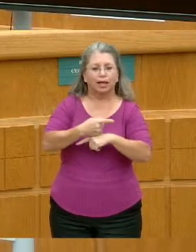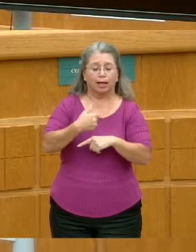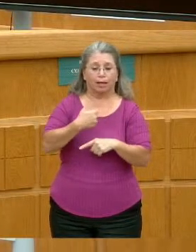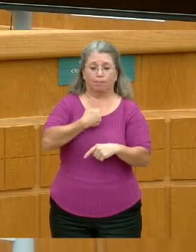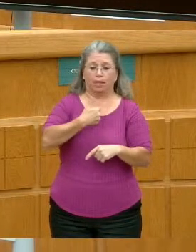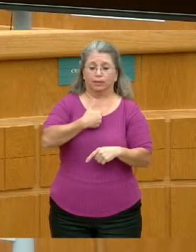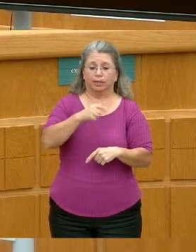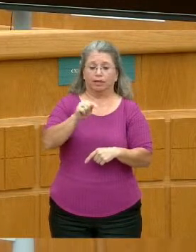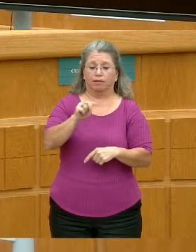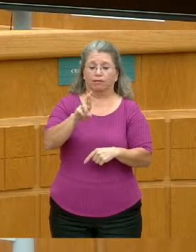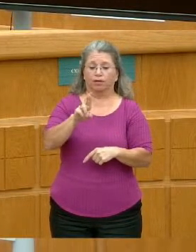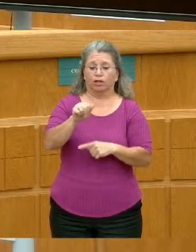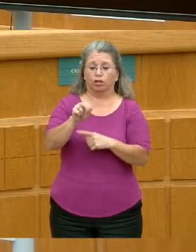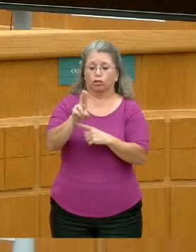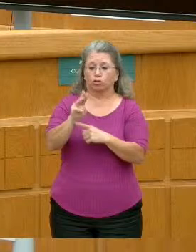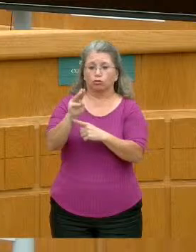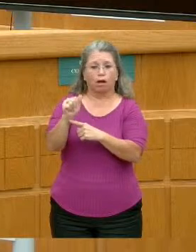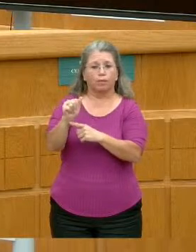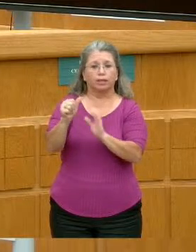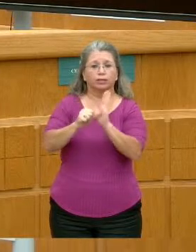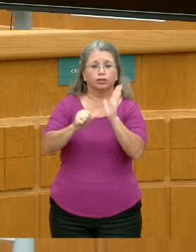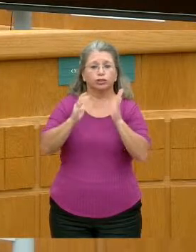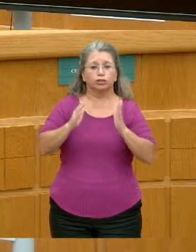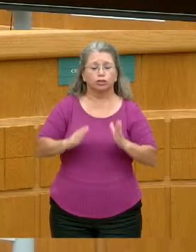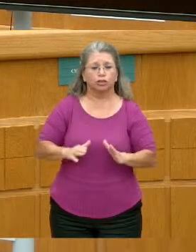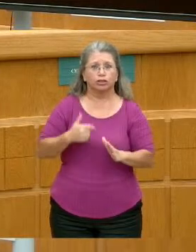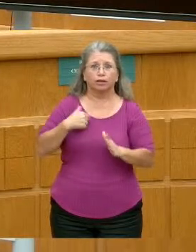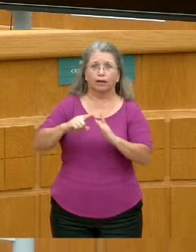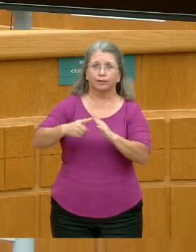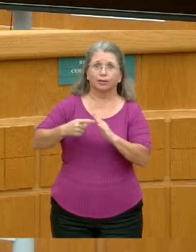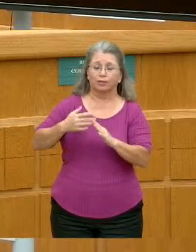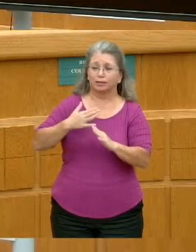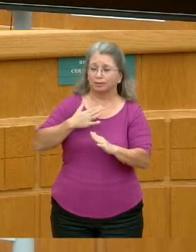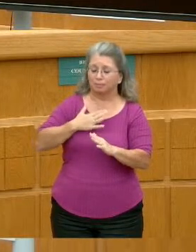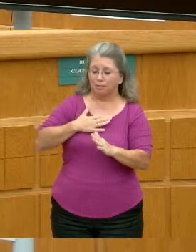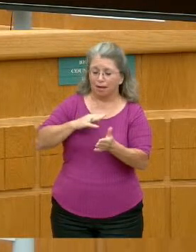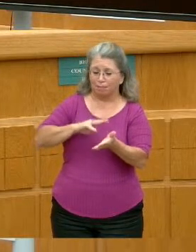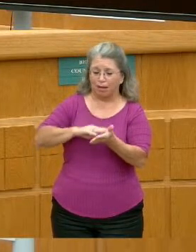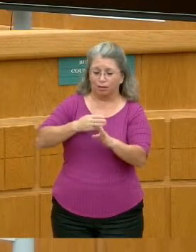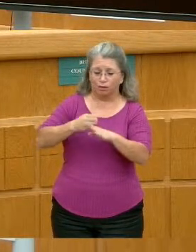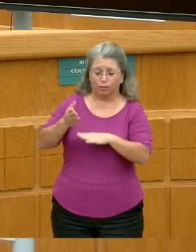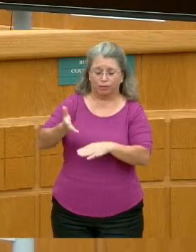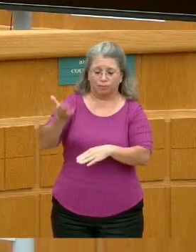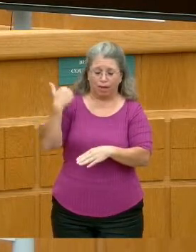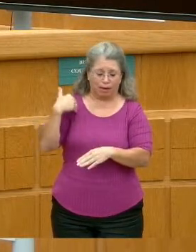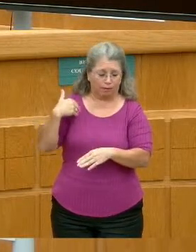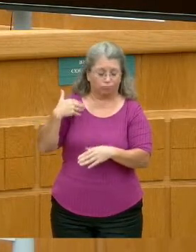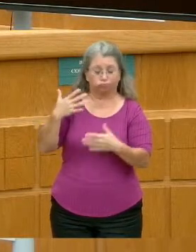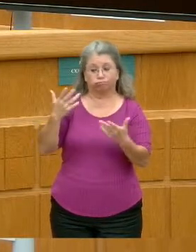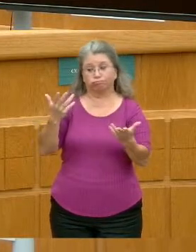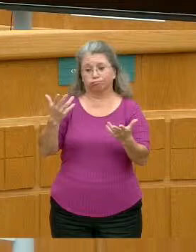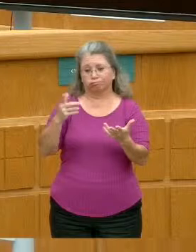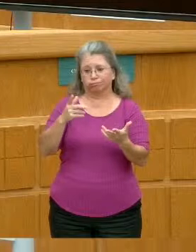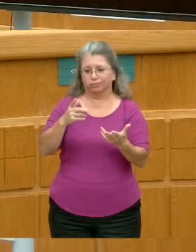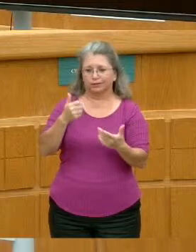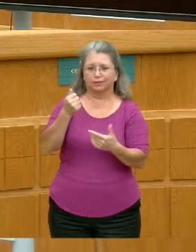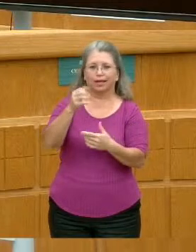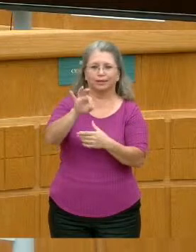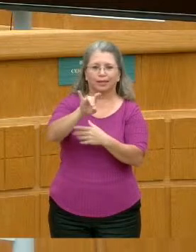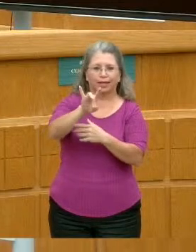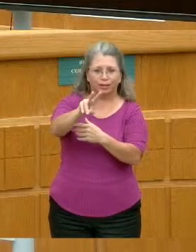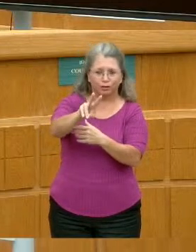surgeon and having embarked on my medical career back in, dare I say, 1982, I have been thanking nurses